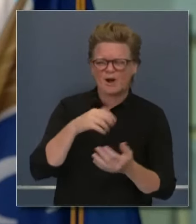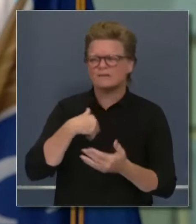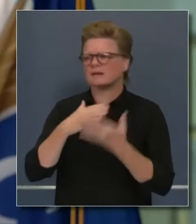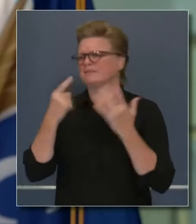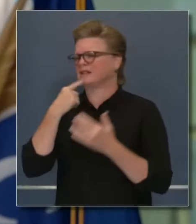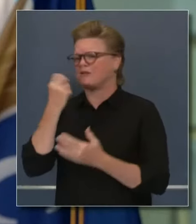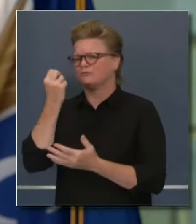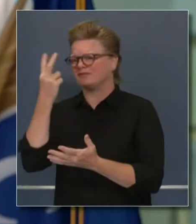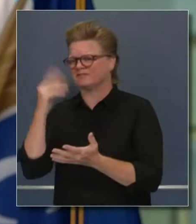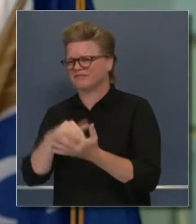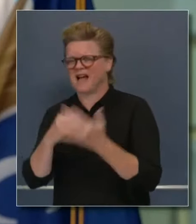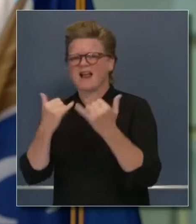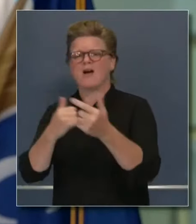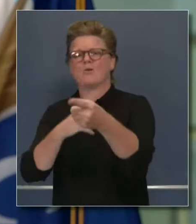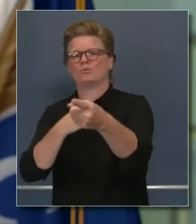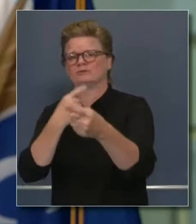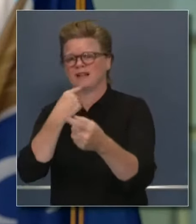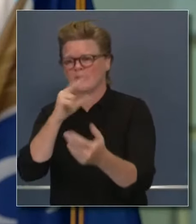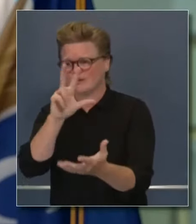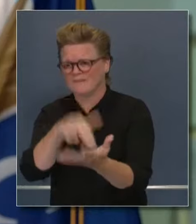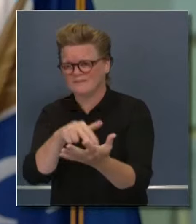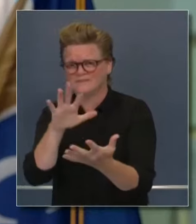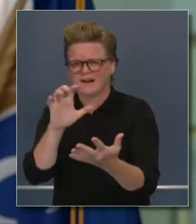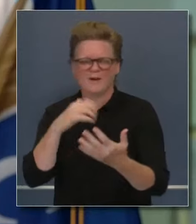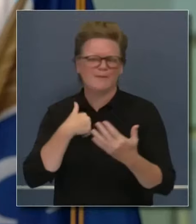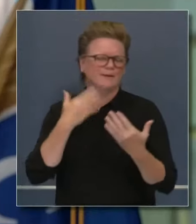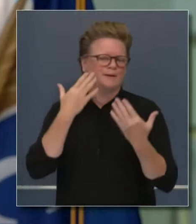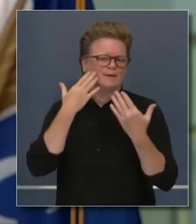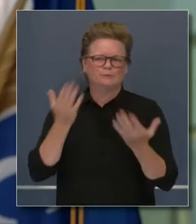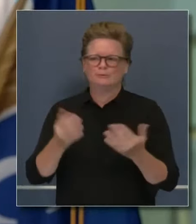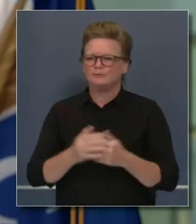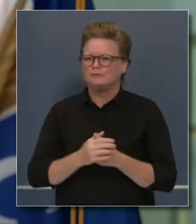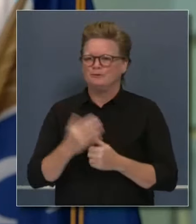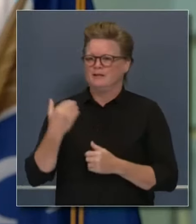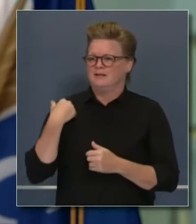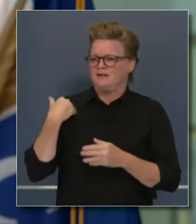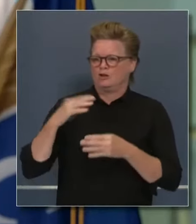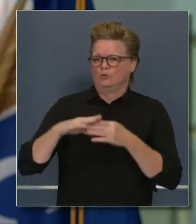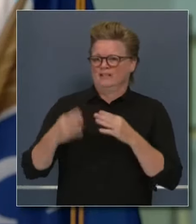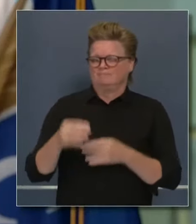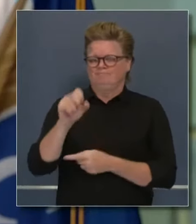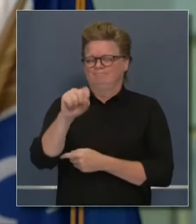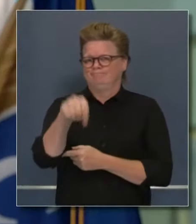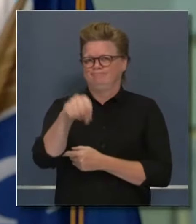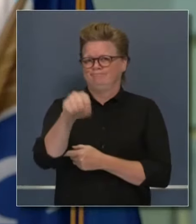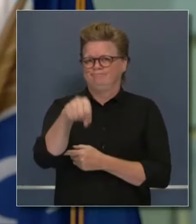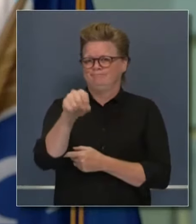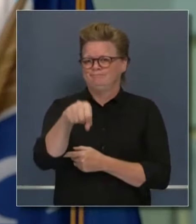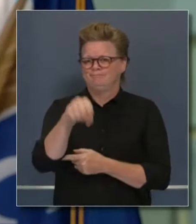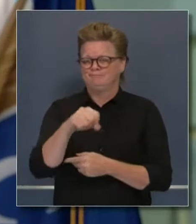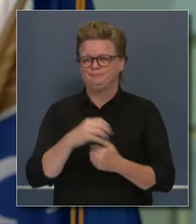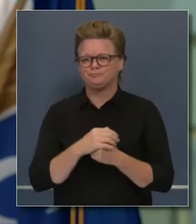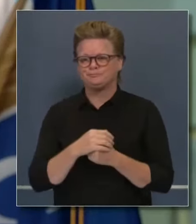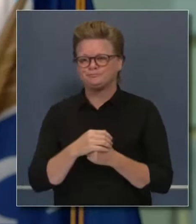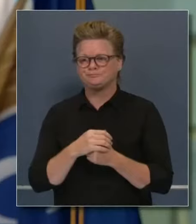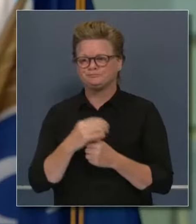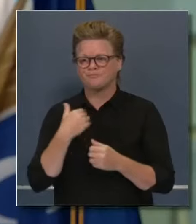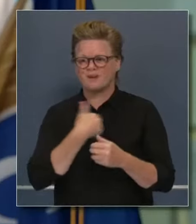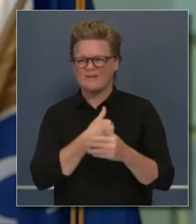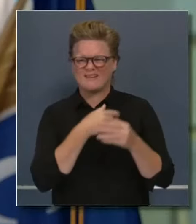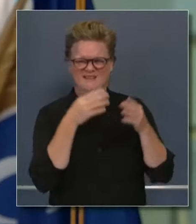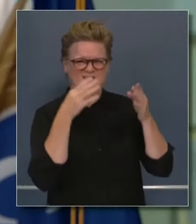of gathering all those facts. As you know, our focus this weekend was a little bit different in terms of some emergency rescues and some efforts to